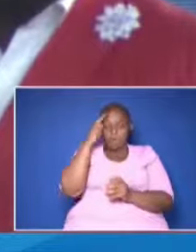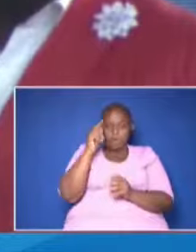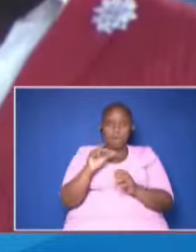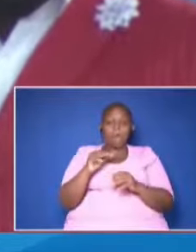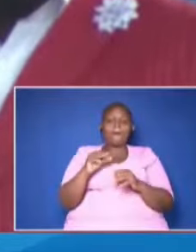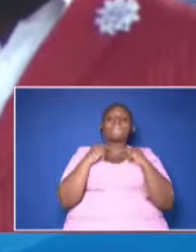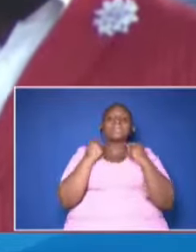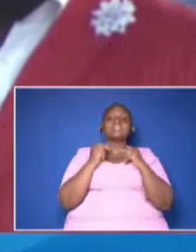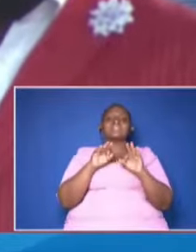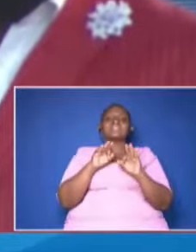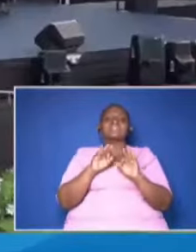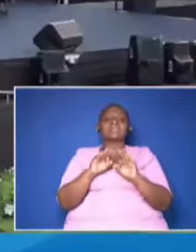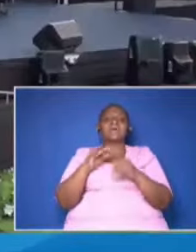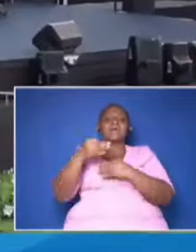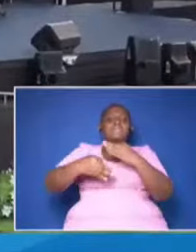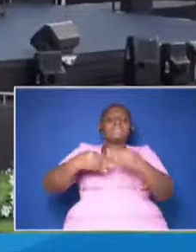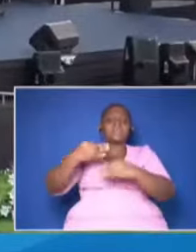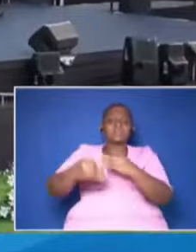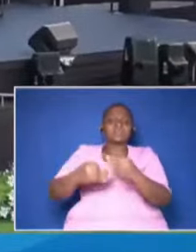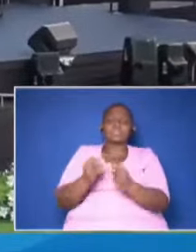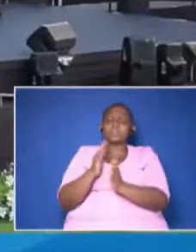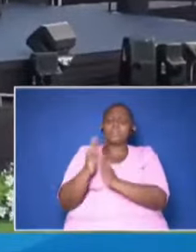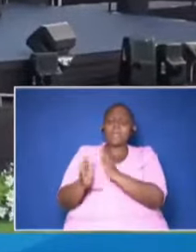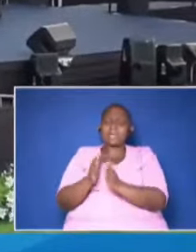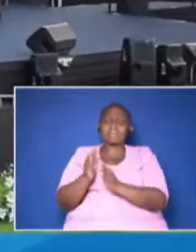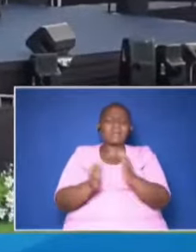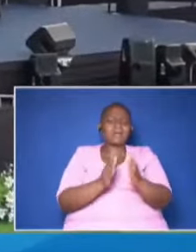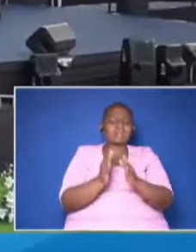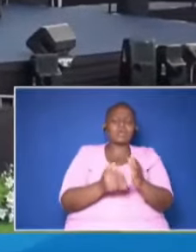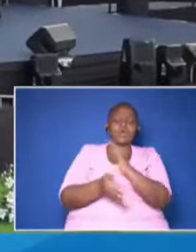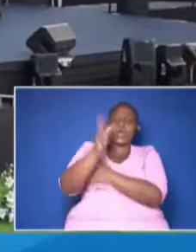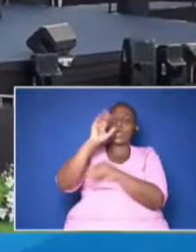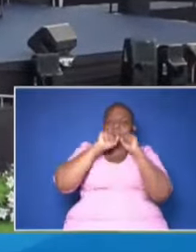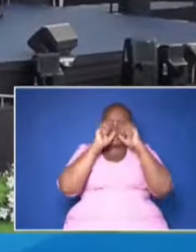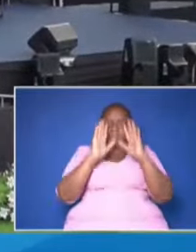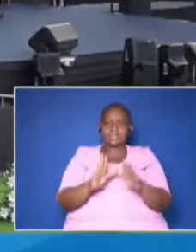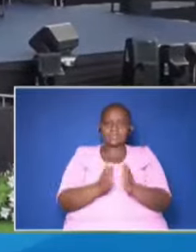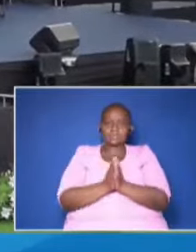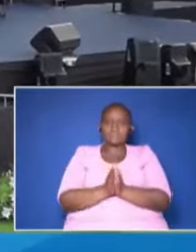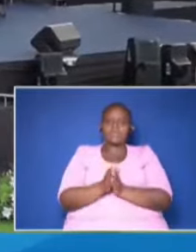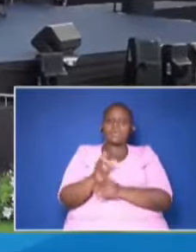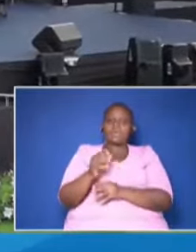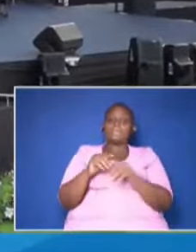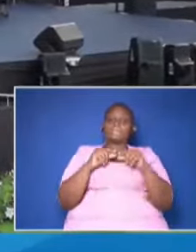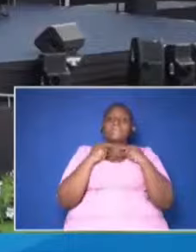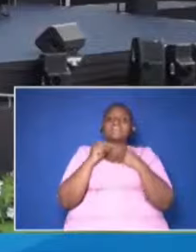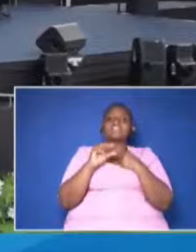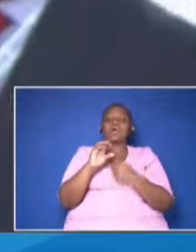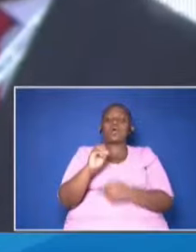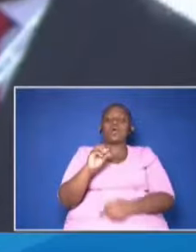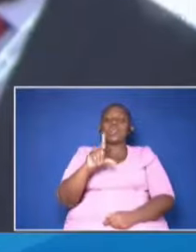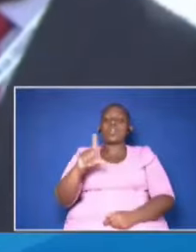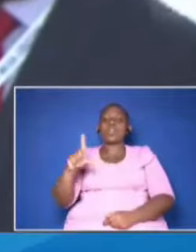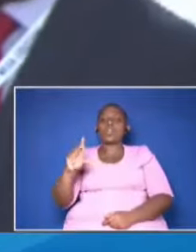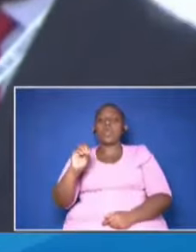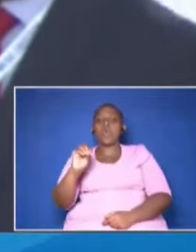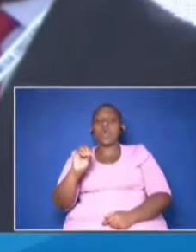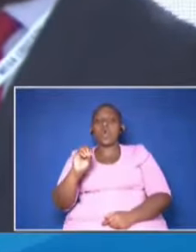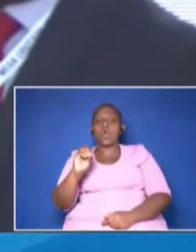this Republic God bless you very much the man of God apost ol is here with